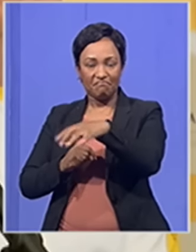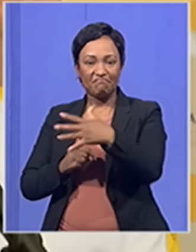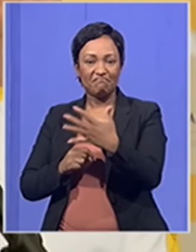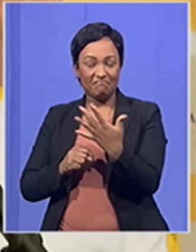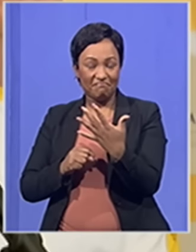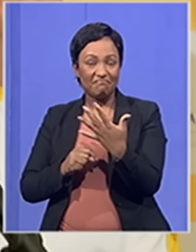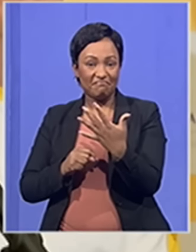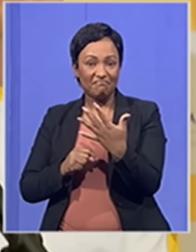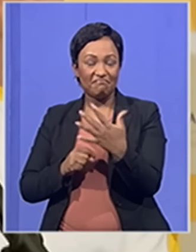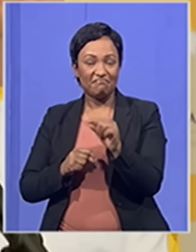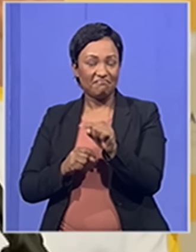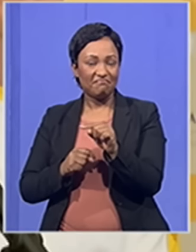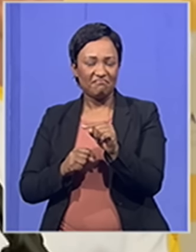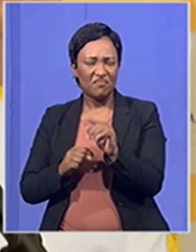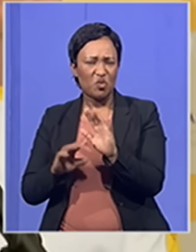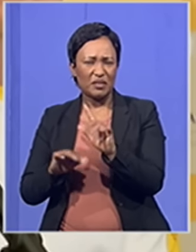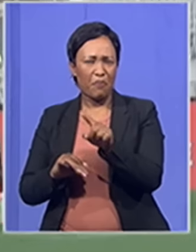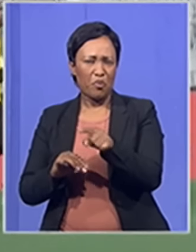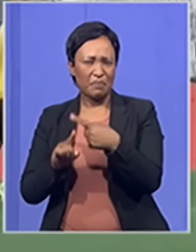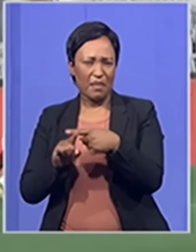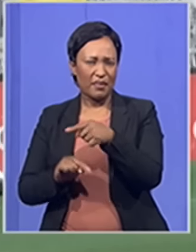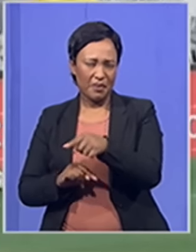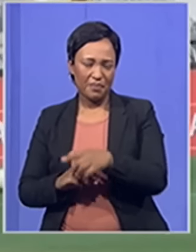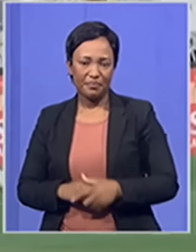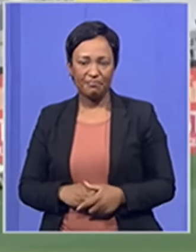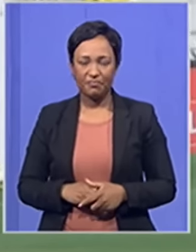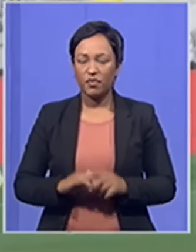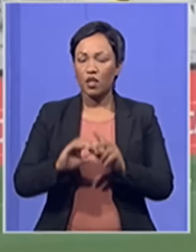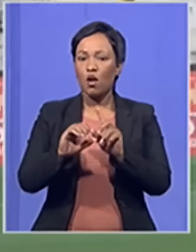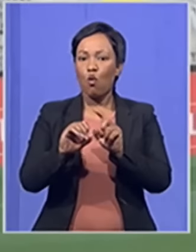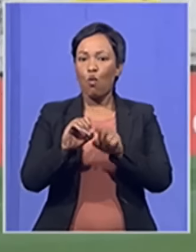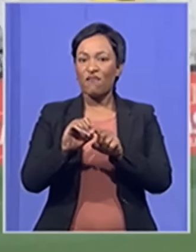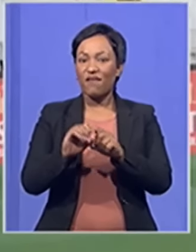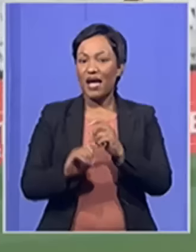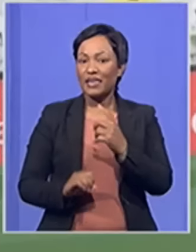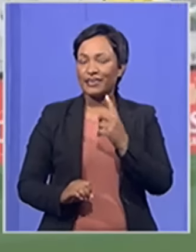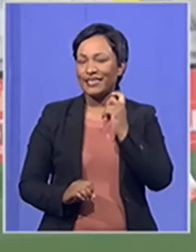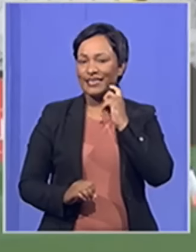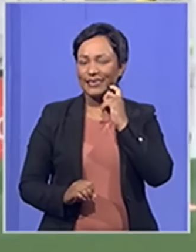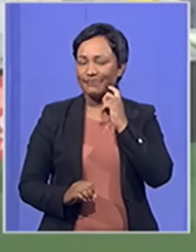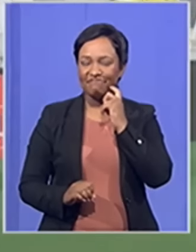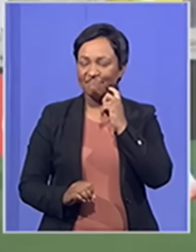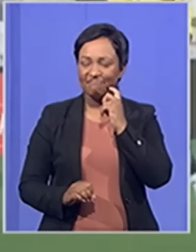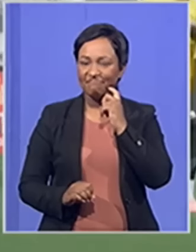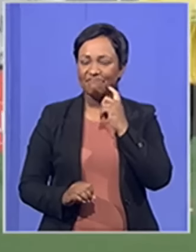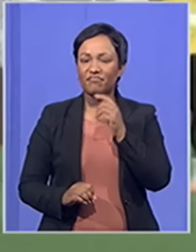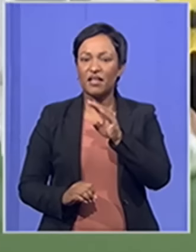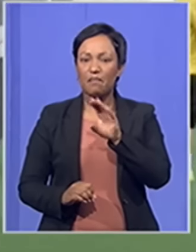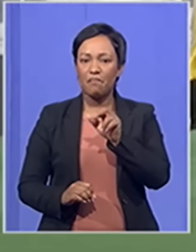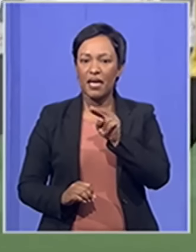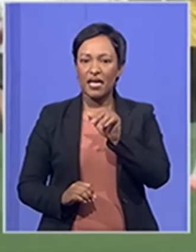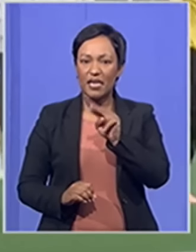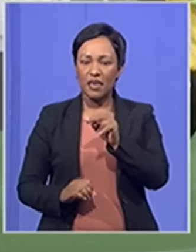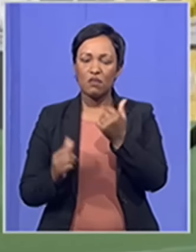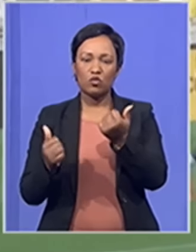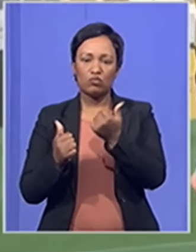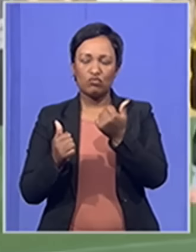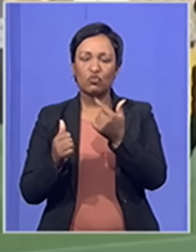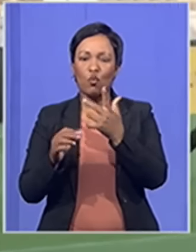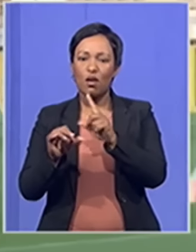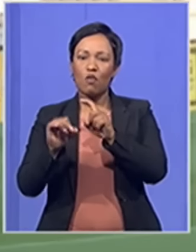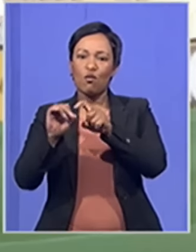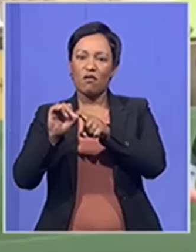have played there. Go qualifya ga gone go nna bonolo go Bafana. Benin e gaufi le go qualifyela sejana